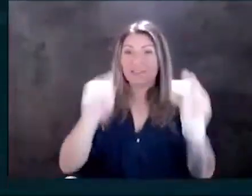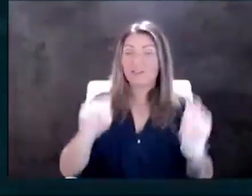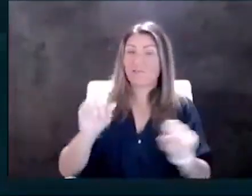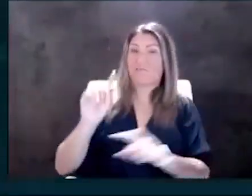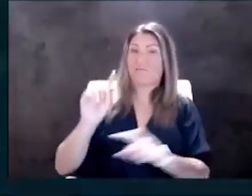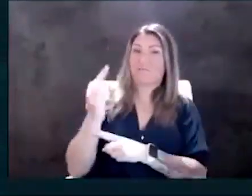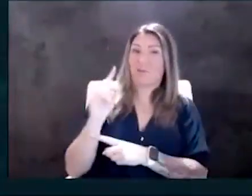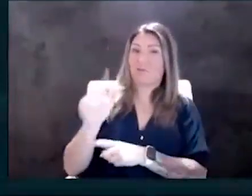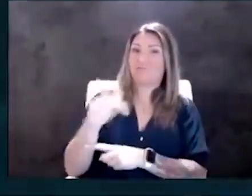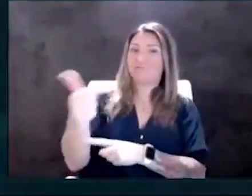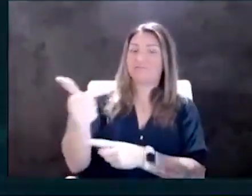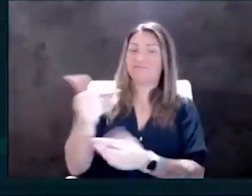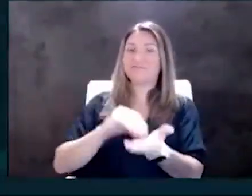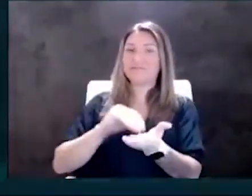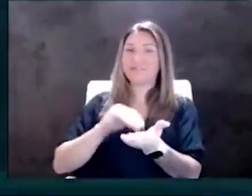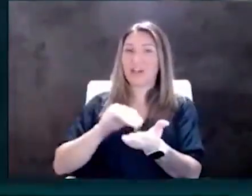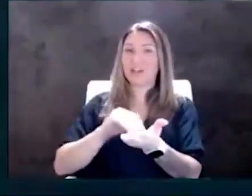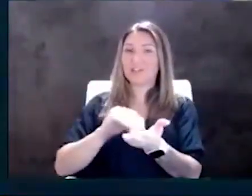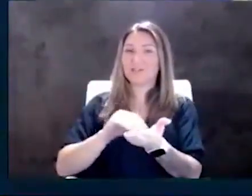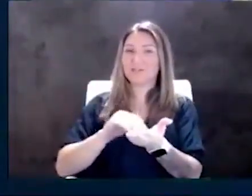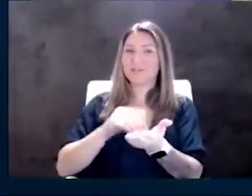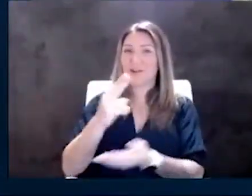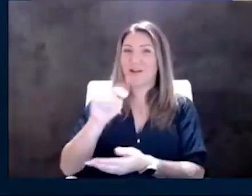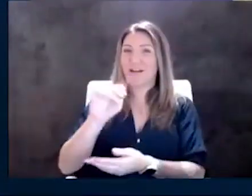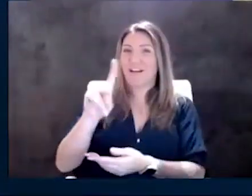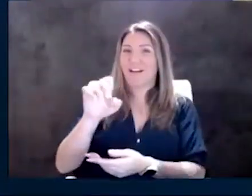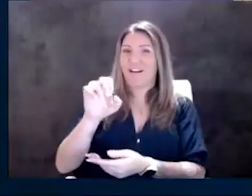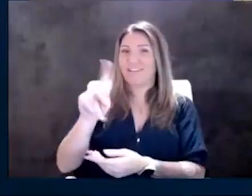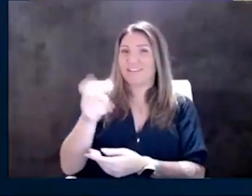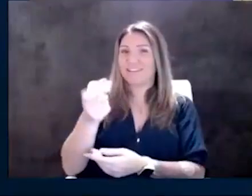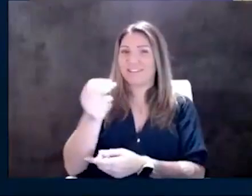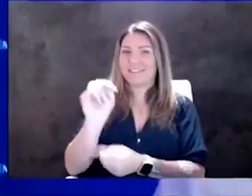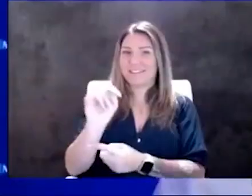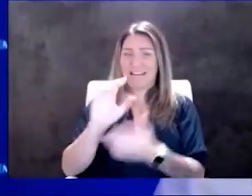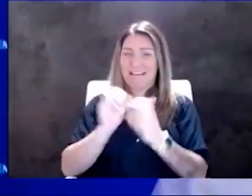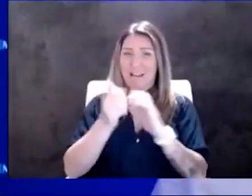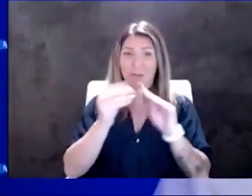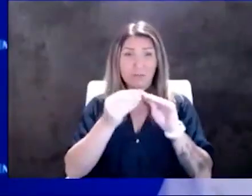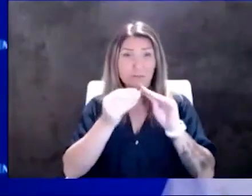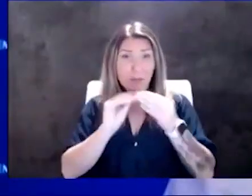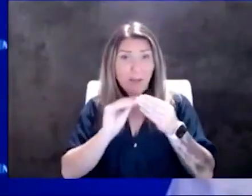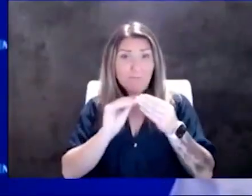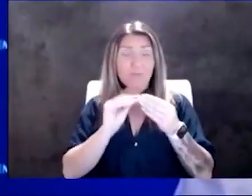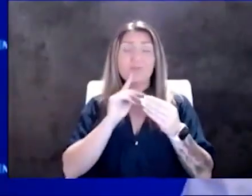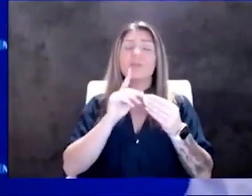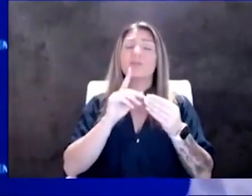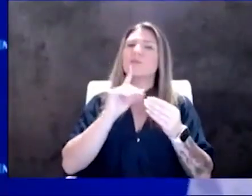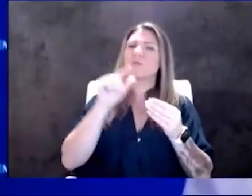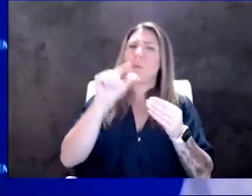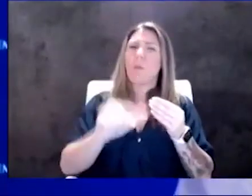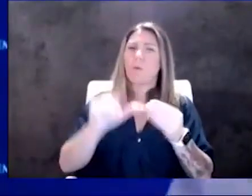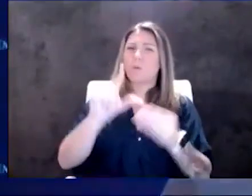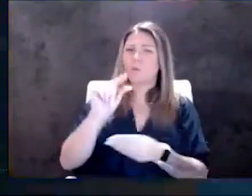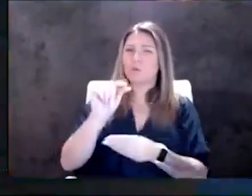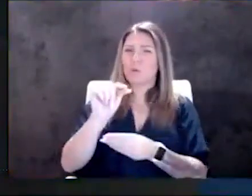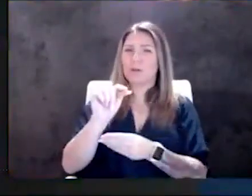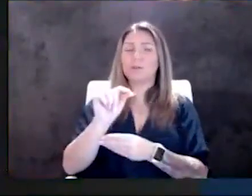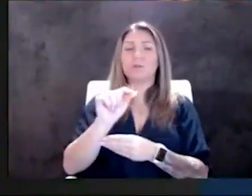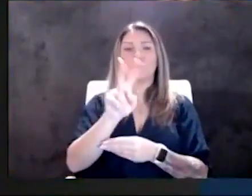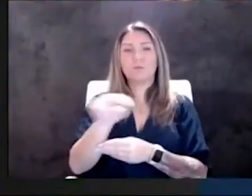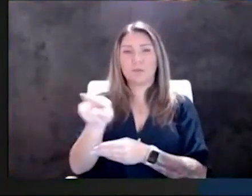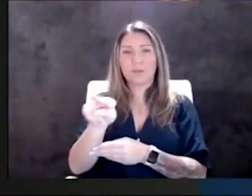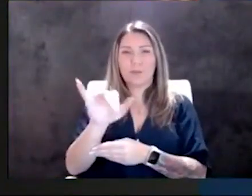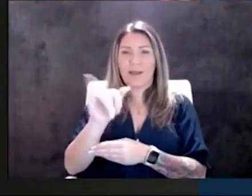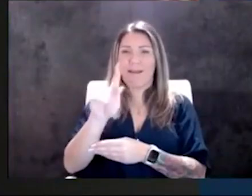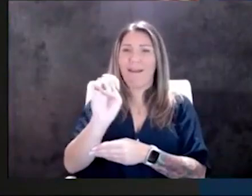joins us this morning. How are our numbers? Yeah, numbers are holding steady in that low 20s area, so 22 active infections,